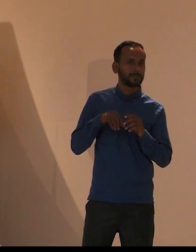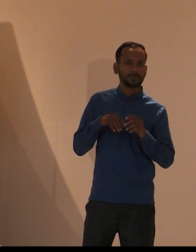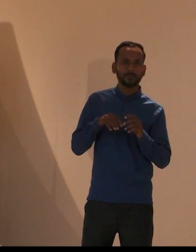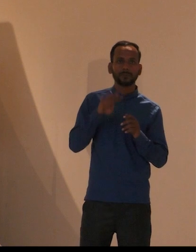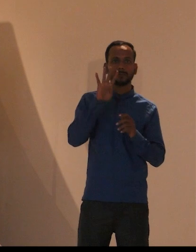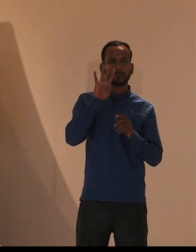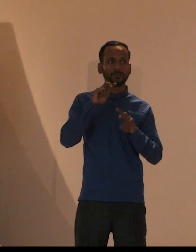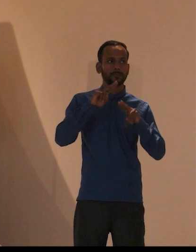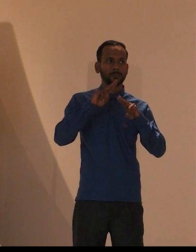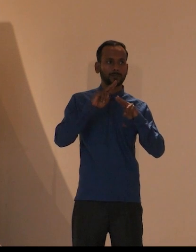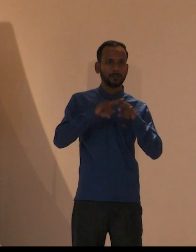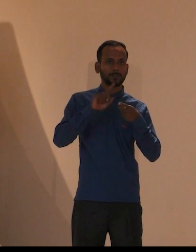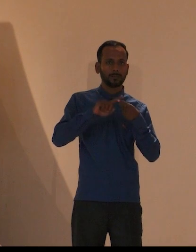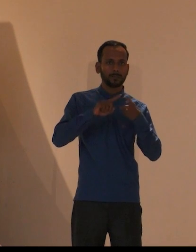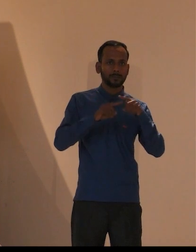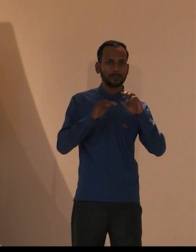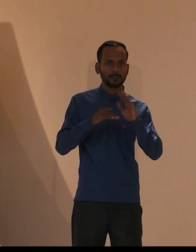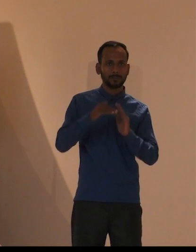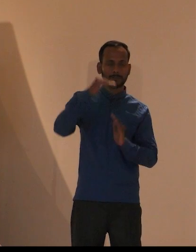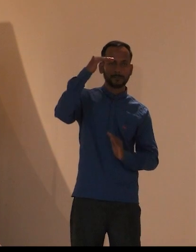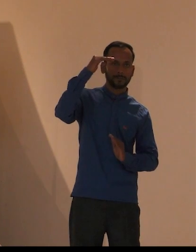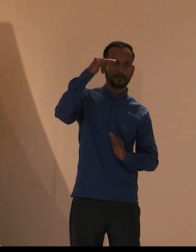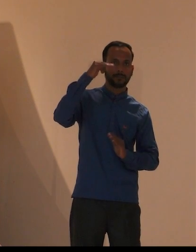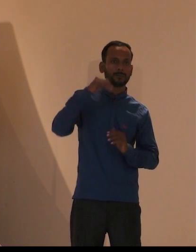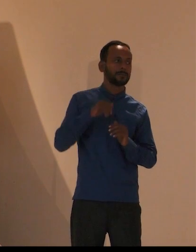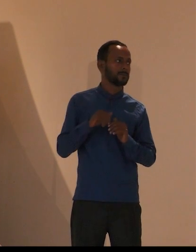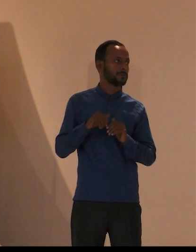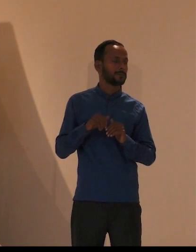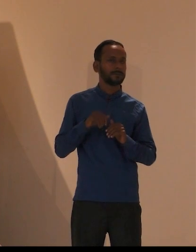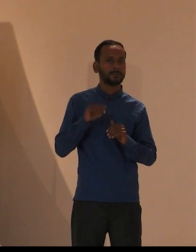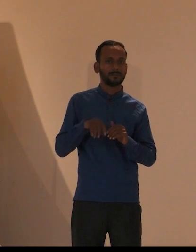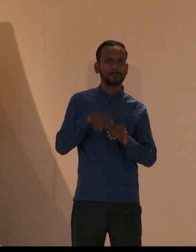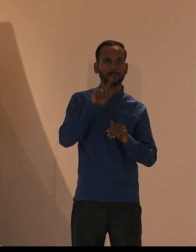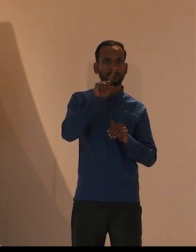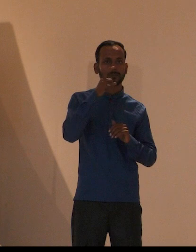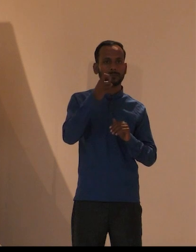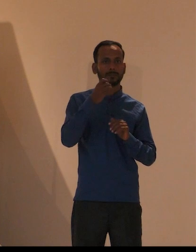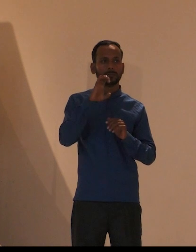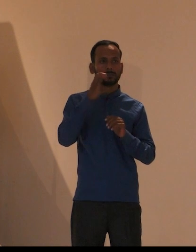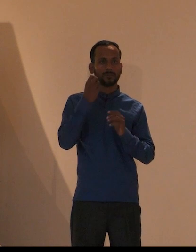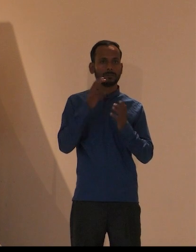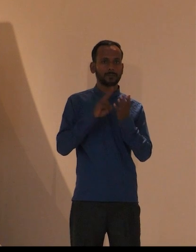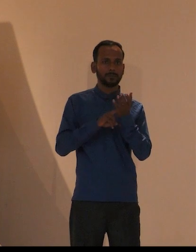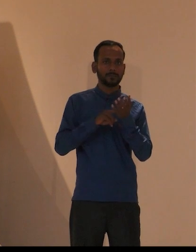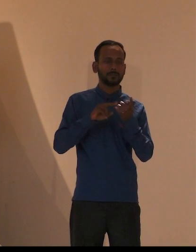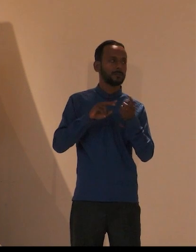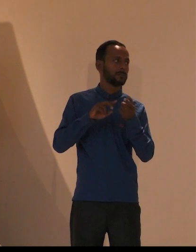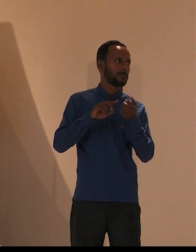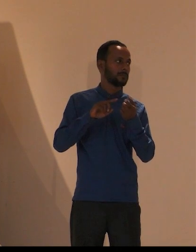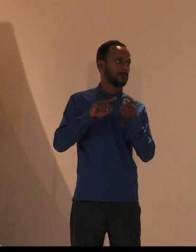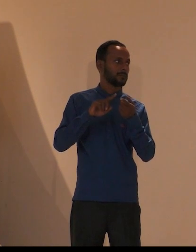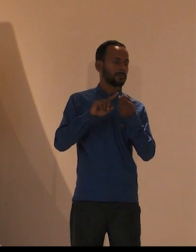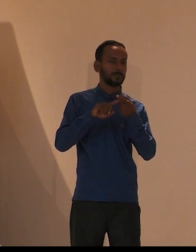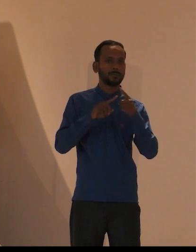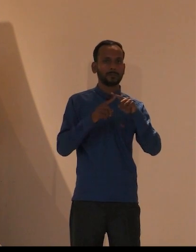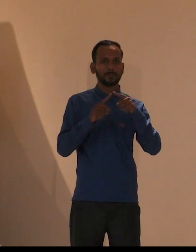height. It was made for the convent of Santa Monica in the 17th century. And apparently, from some of the sources